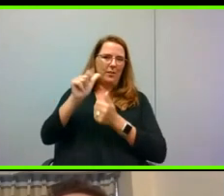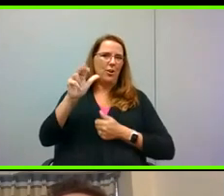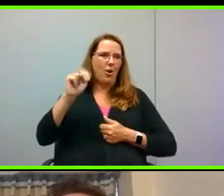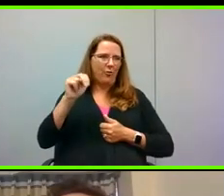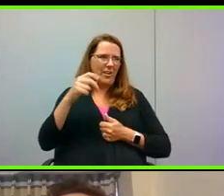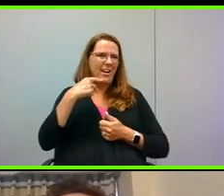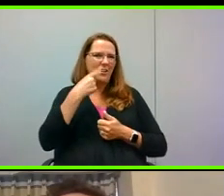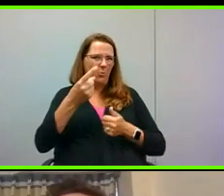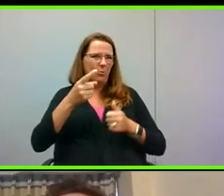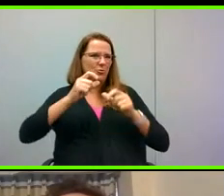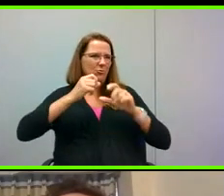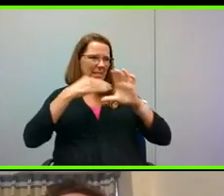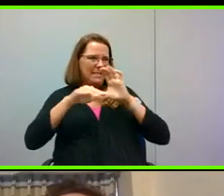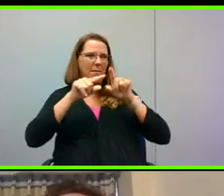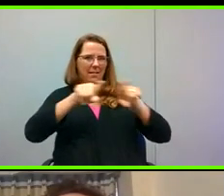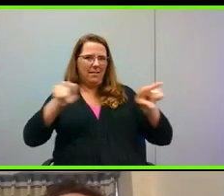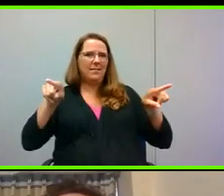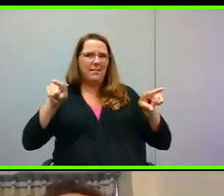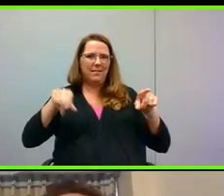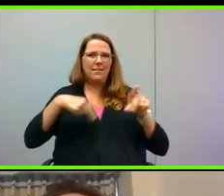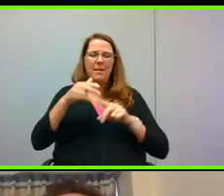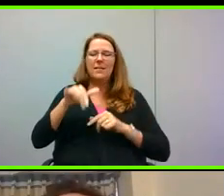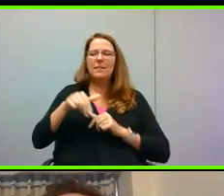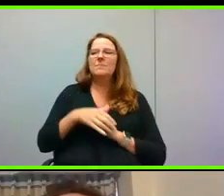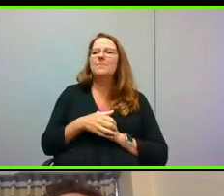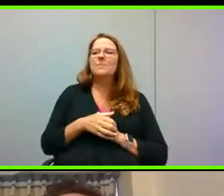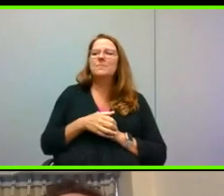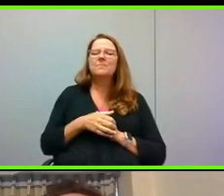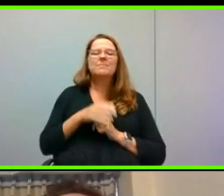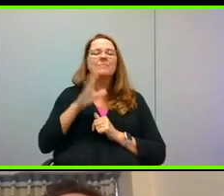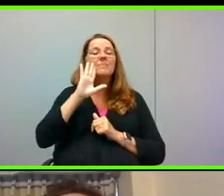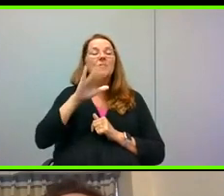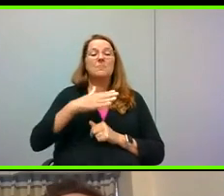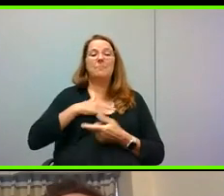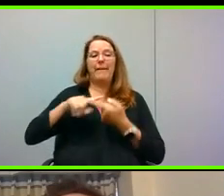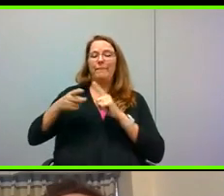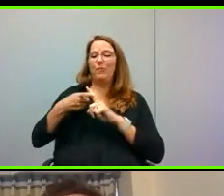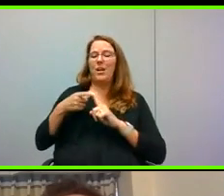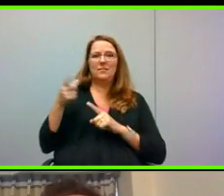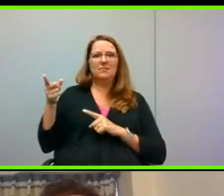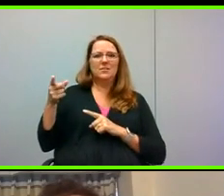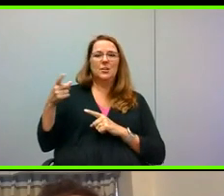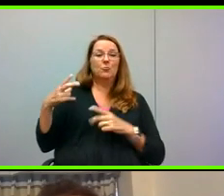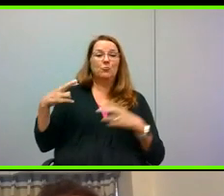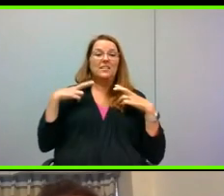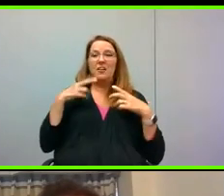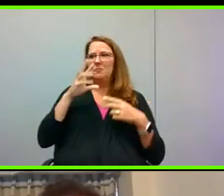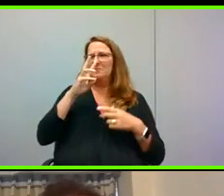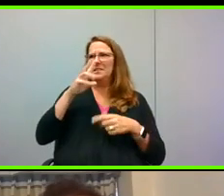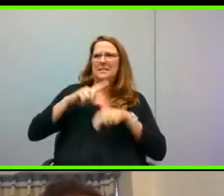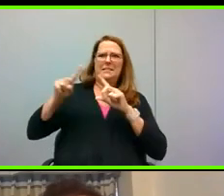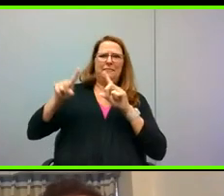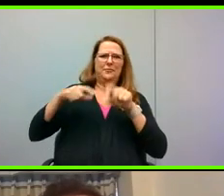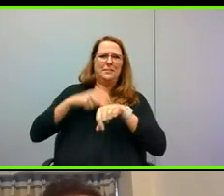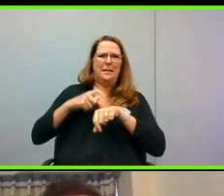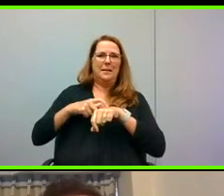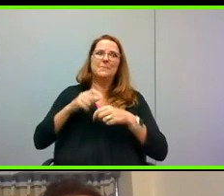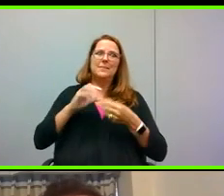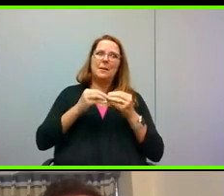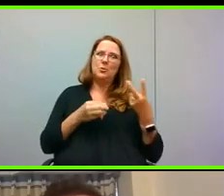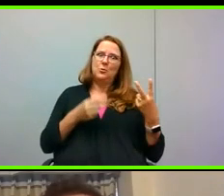email. You know, I have a friend of mine who's retired like 6 different times, but this is number 2 for me, and that's